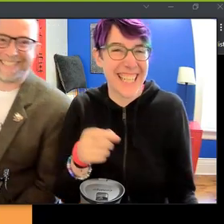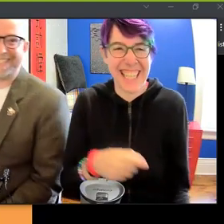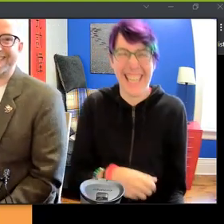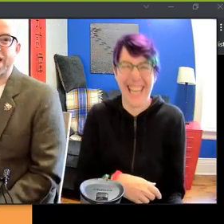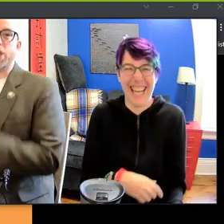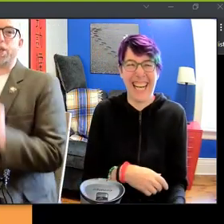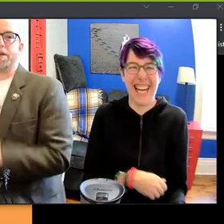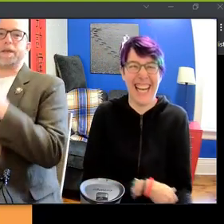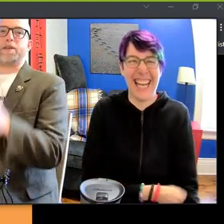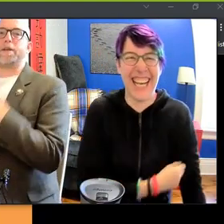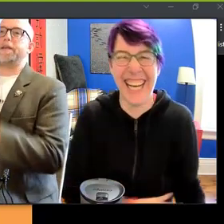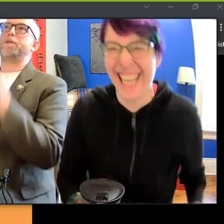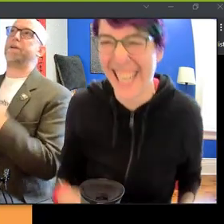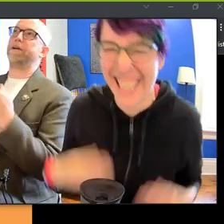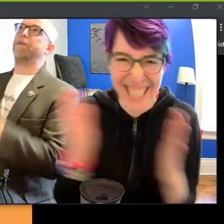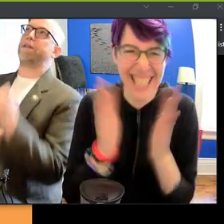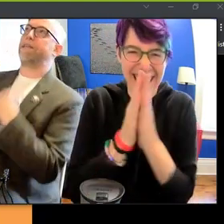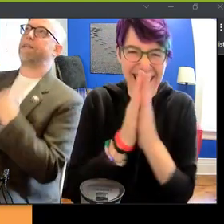You can do it.